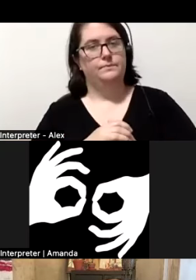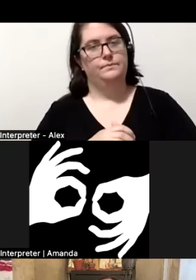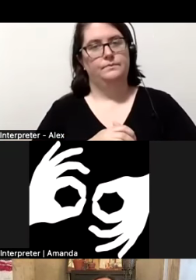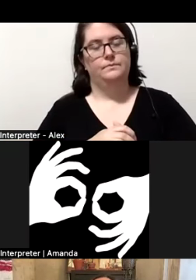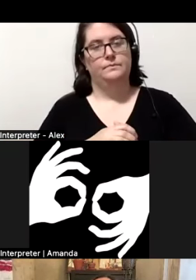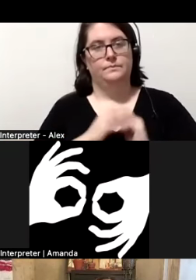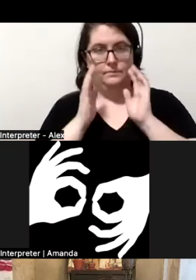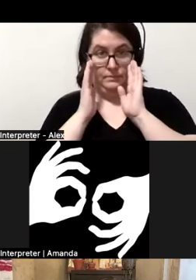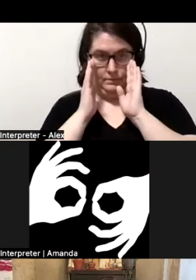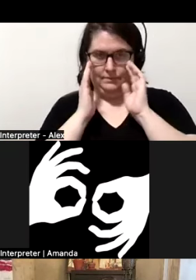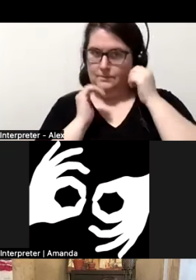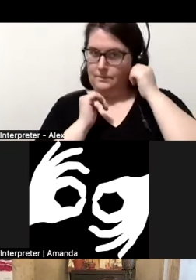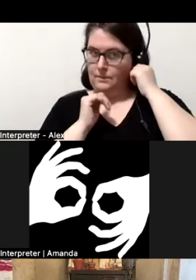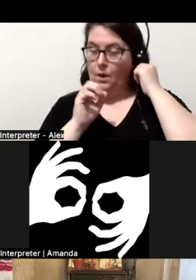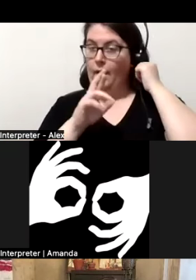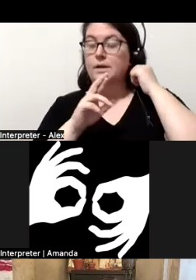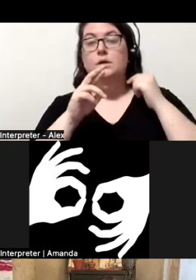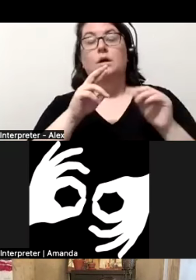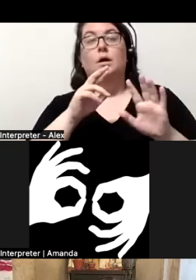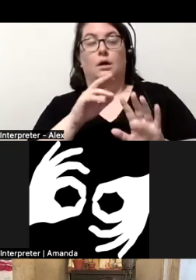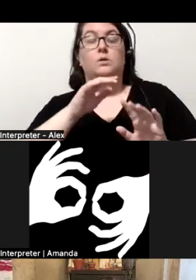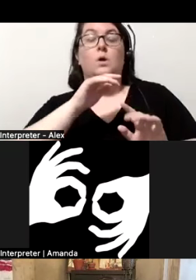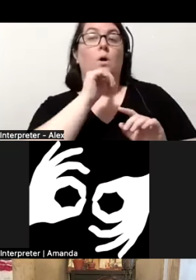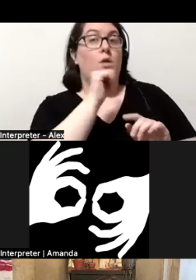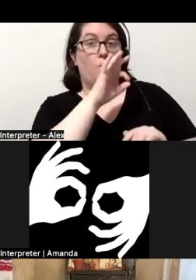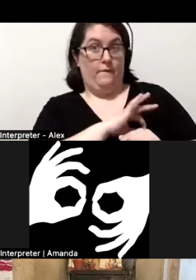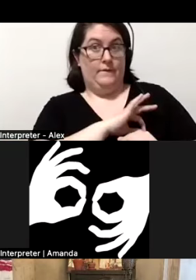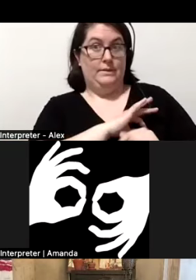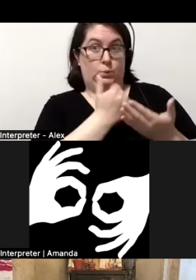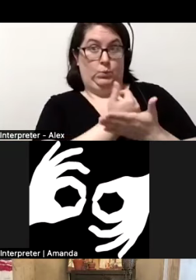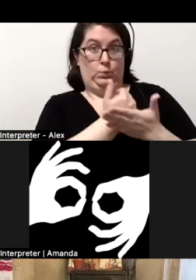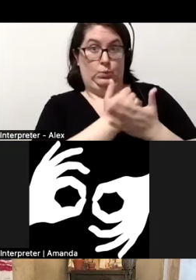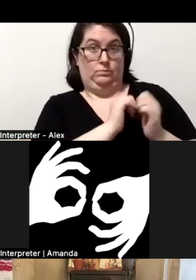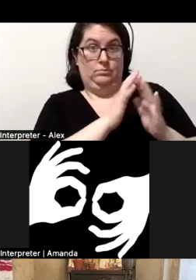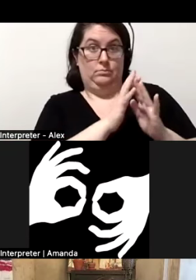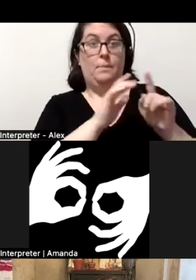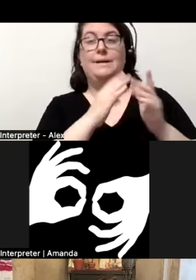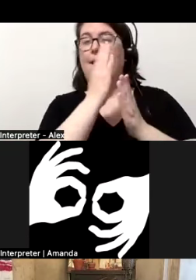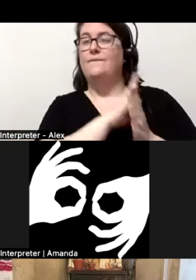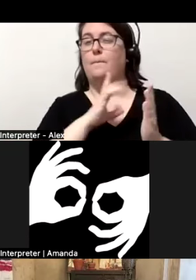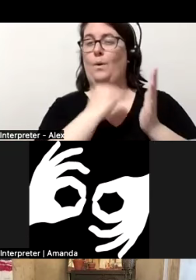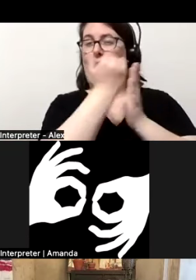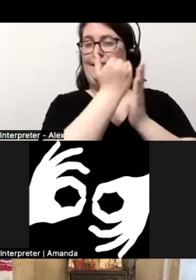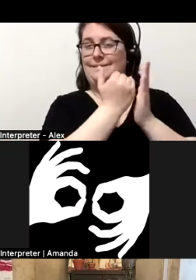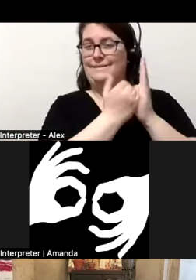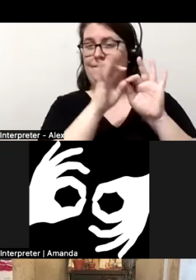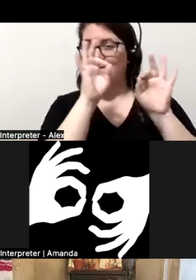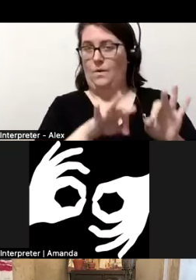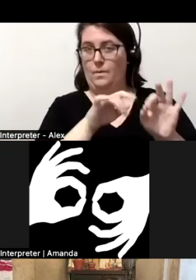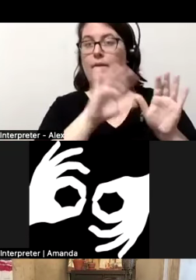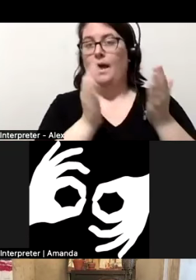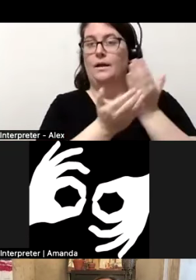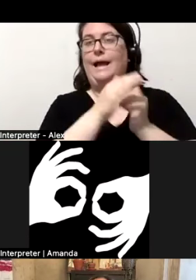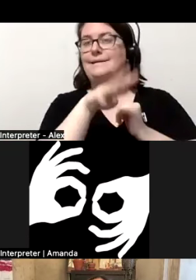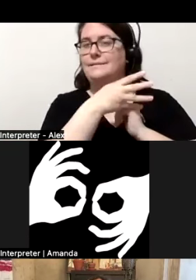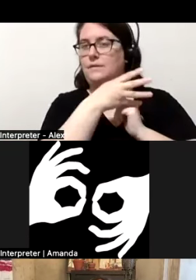Okay, so nonprofits applying as emerging festivals have to complete the board list form, which should be submitted as an Excel